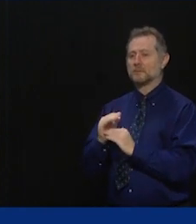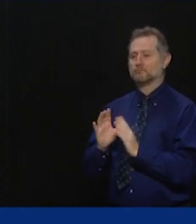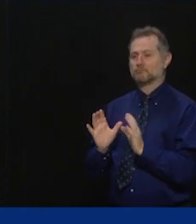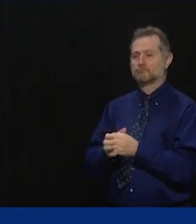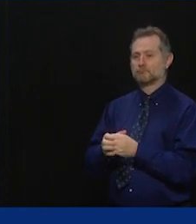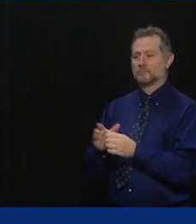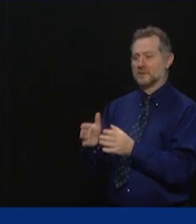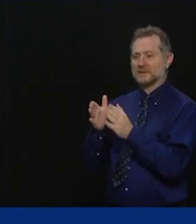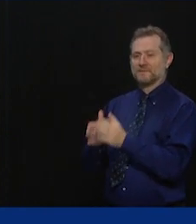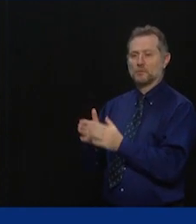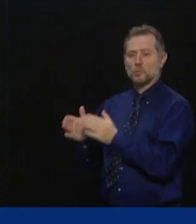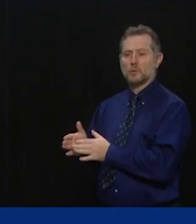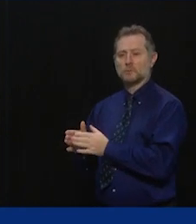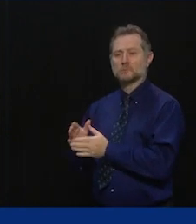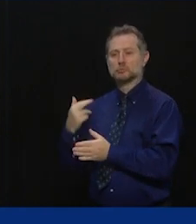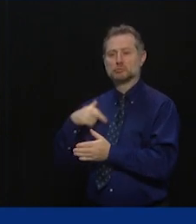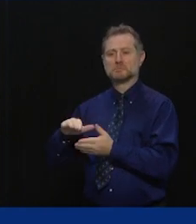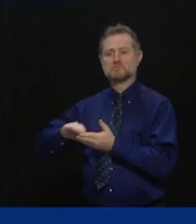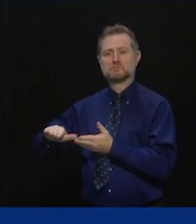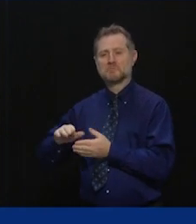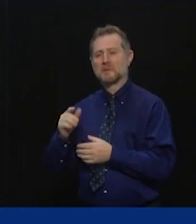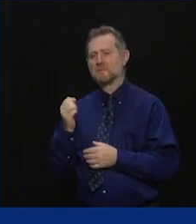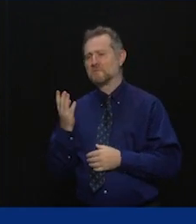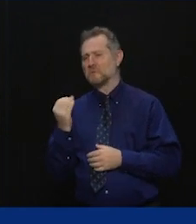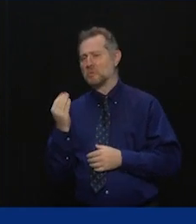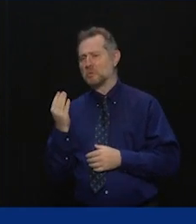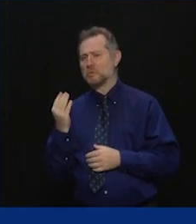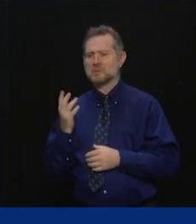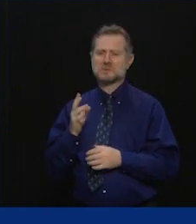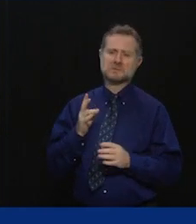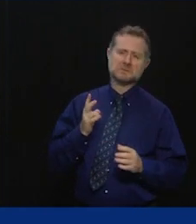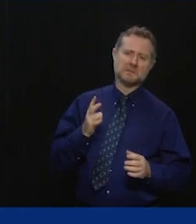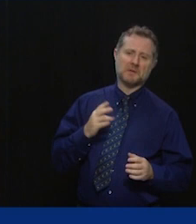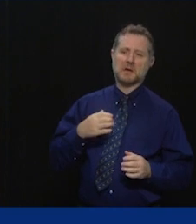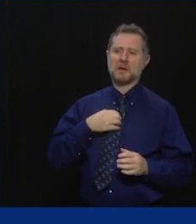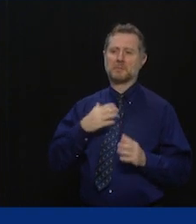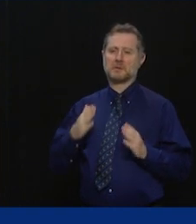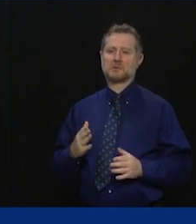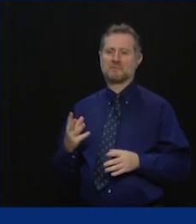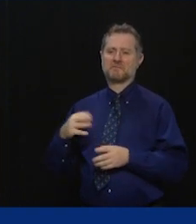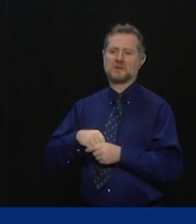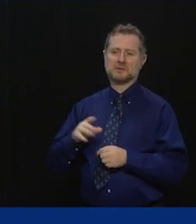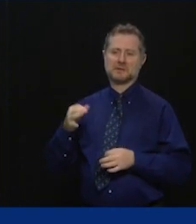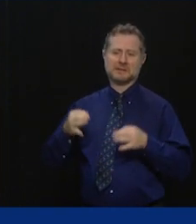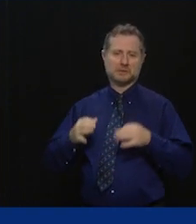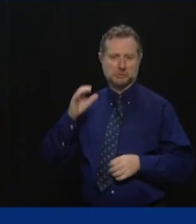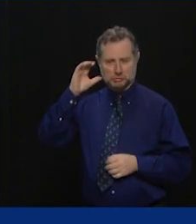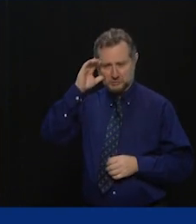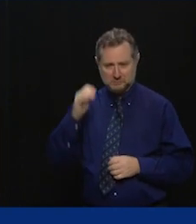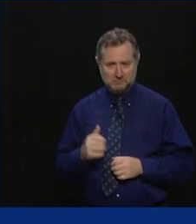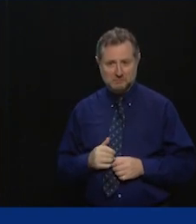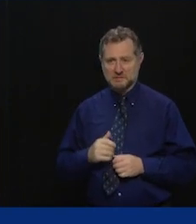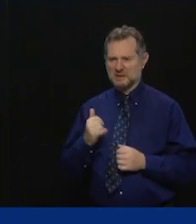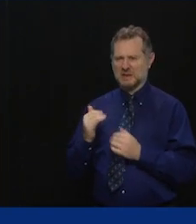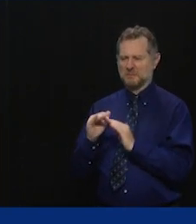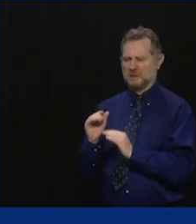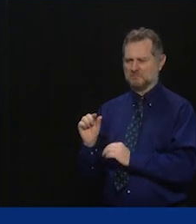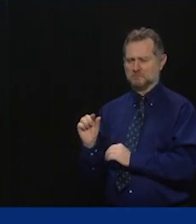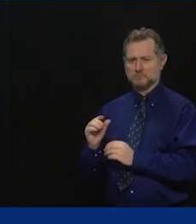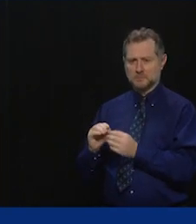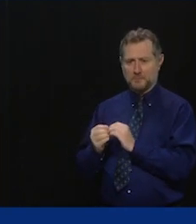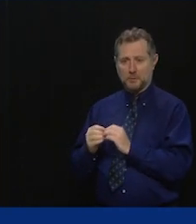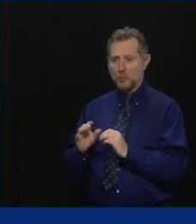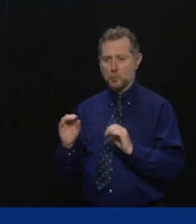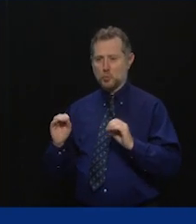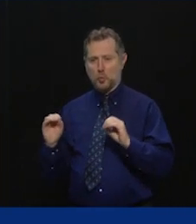claiming that. I believe there's actually 14 or 17 plaintiffs in that case. Limited number of people. That has no bearing on our